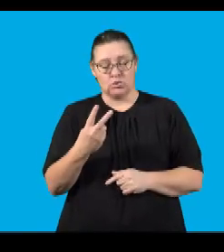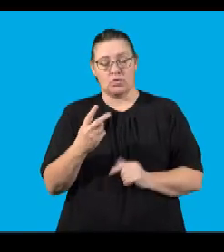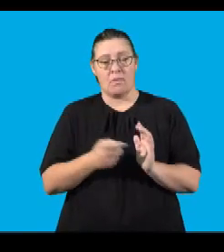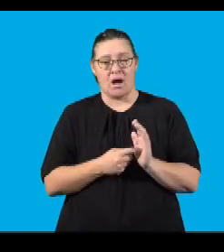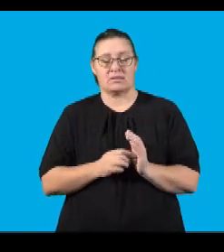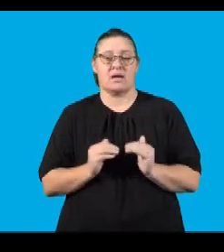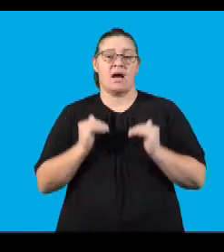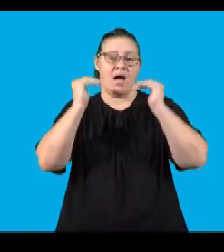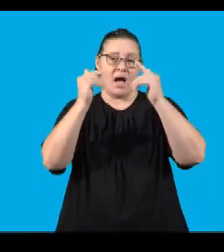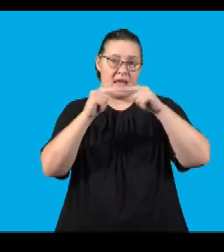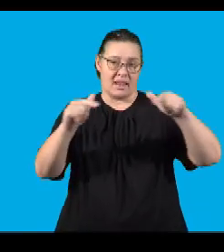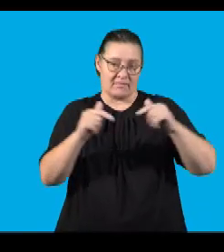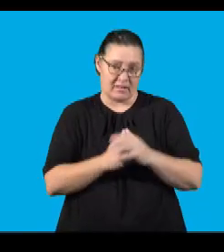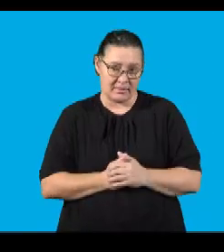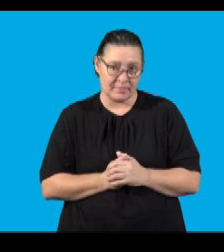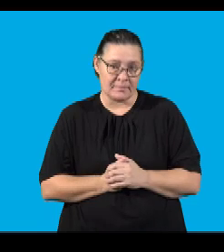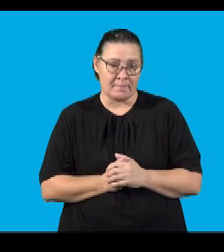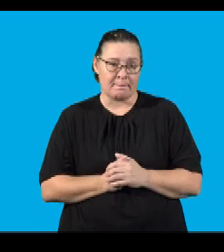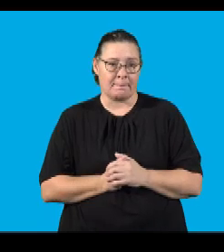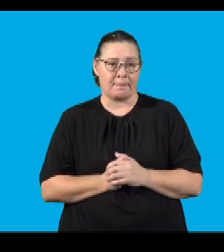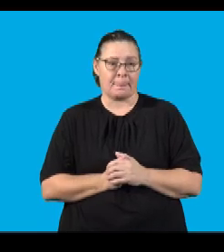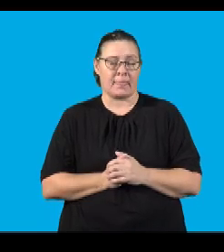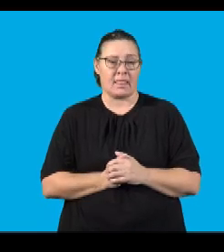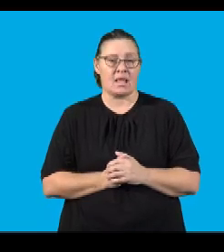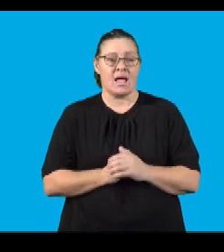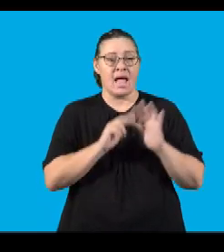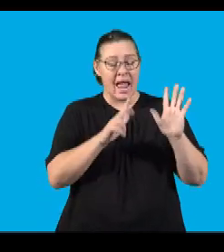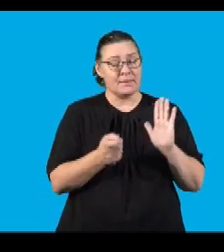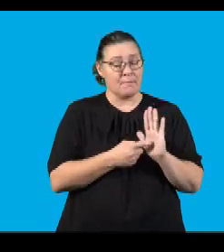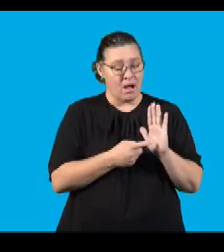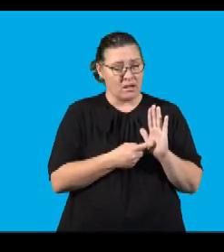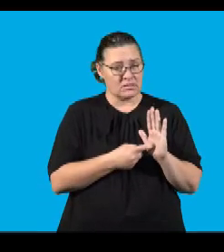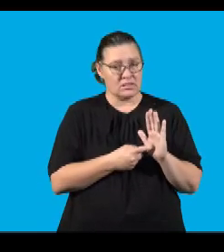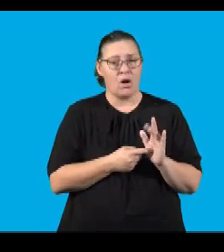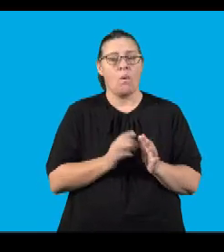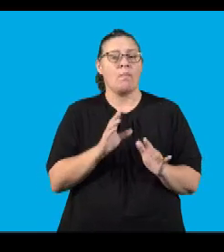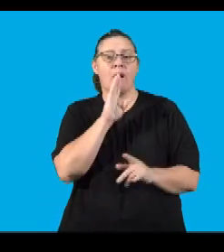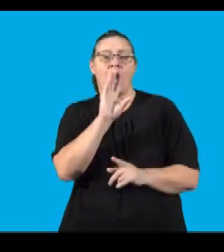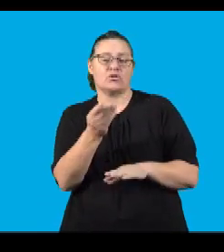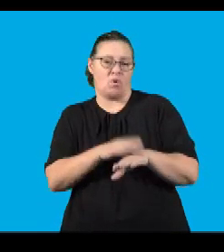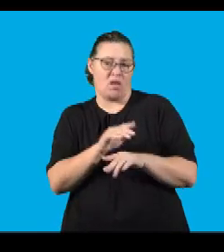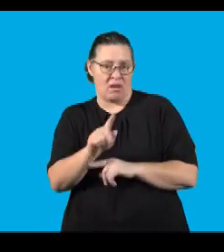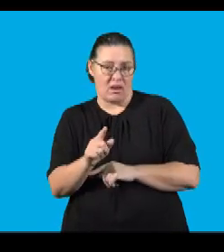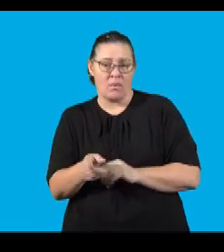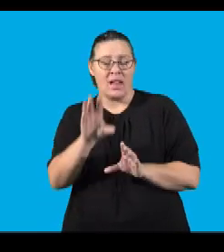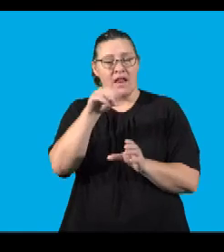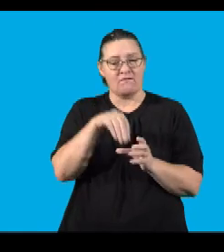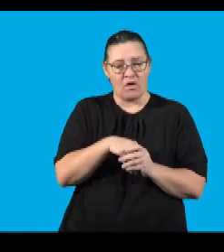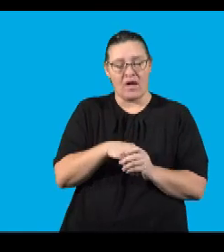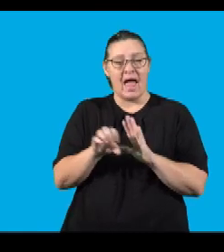or 20% higher order questions. 8 marks will be asked on the following. This will